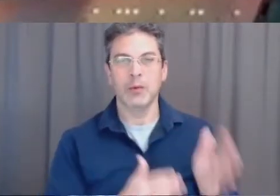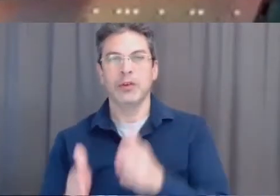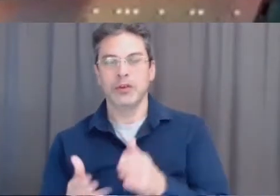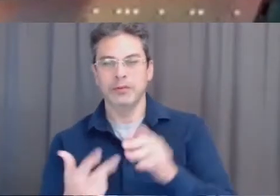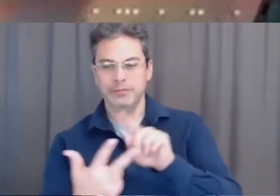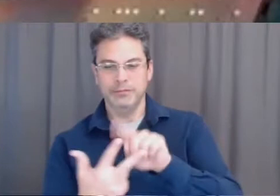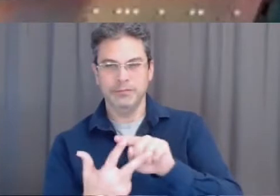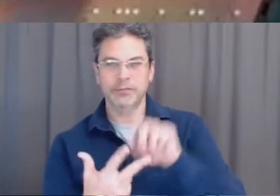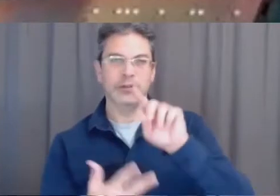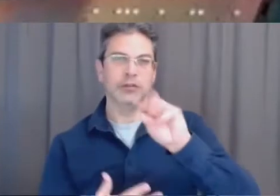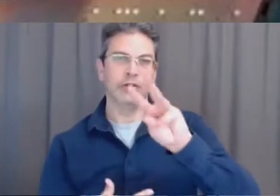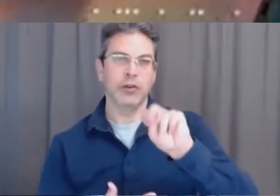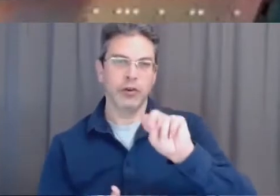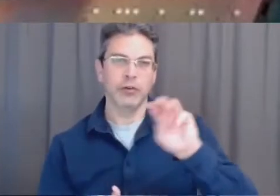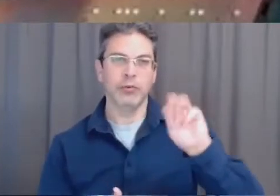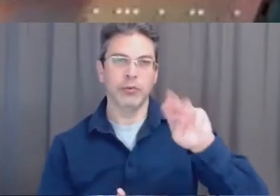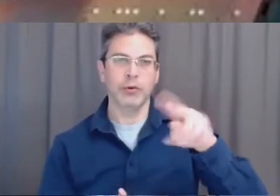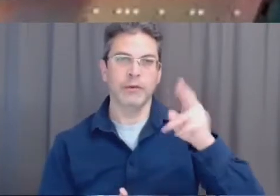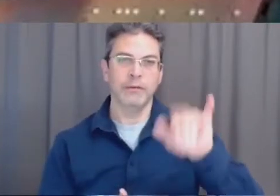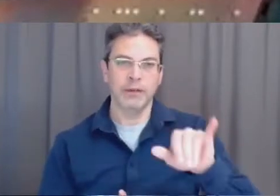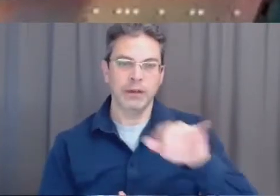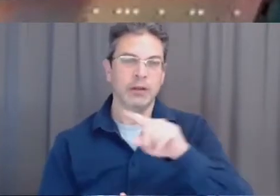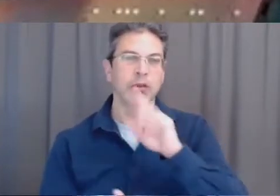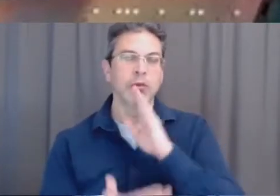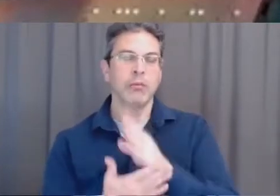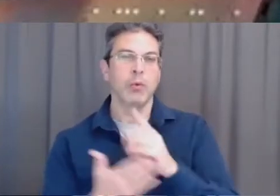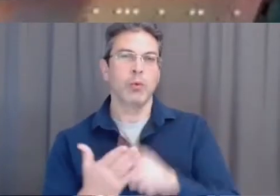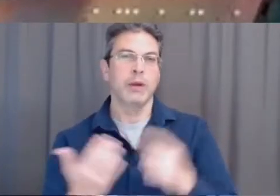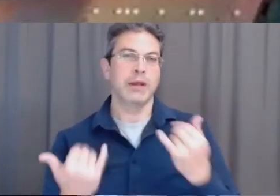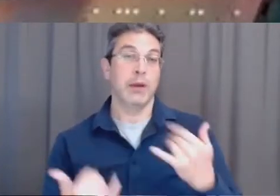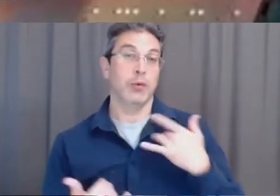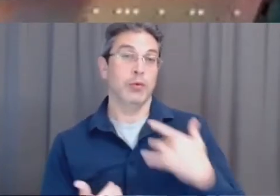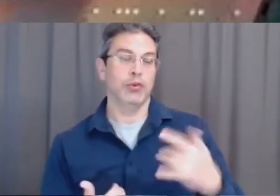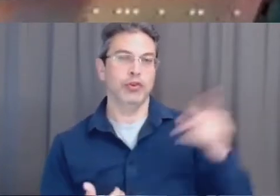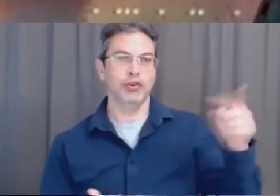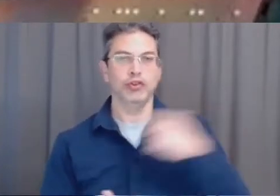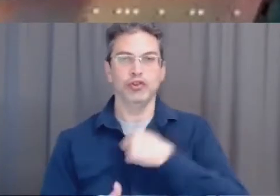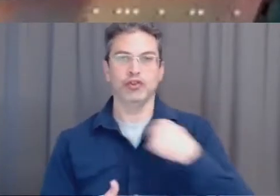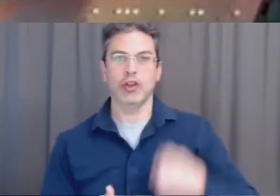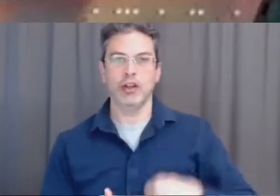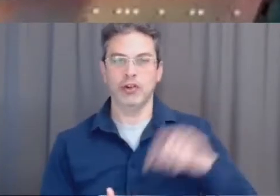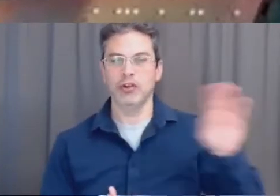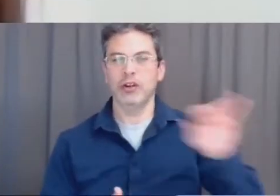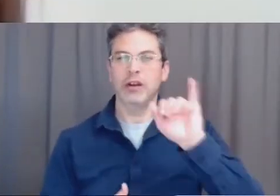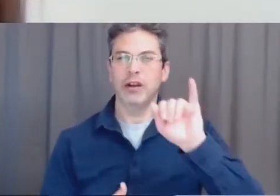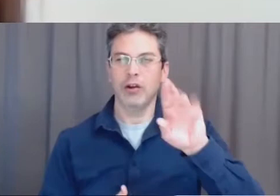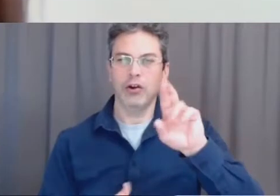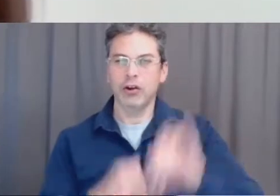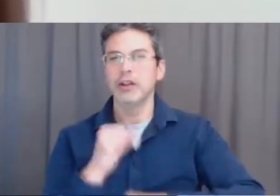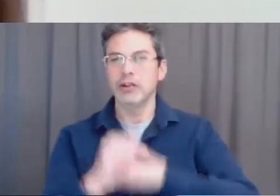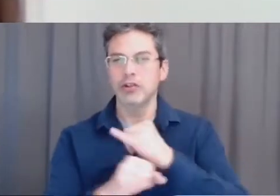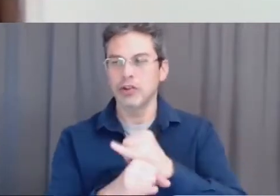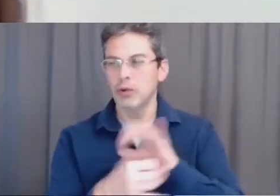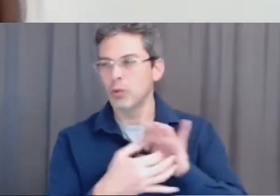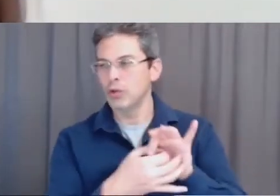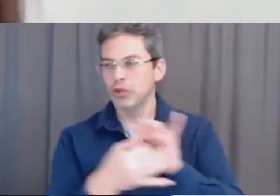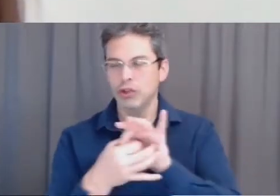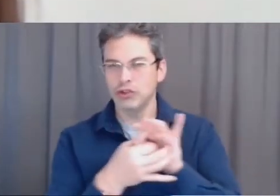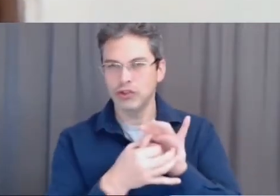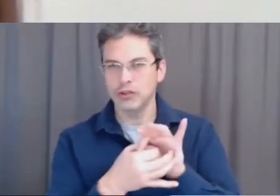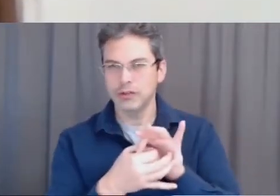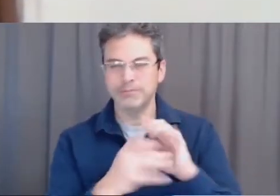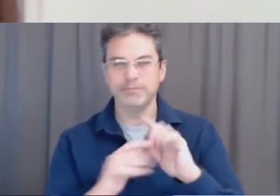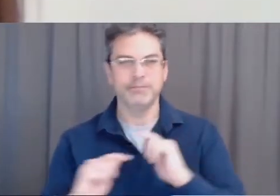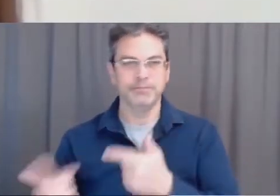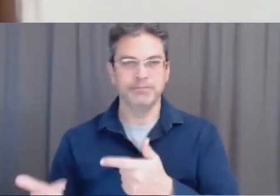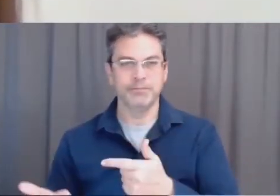Dawn Murphy. She'll be speaking on current trends in China's international relations. Dawn. Thank you. Good